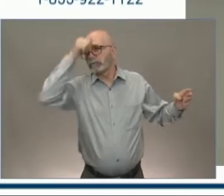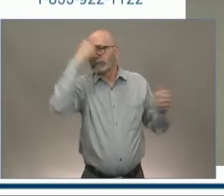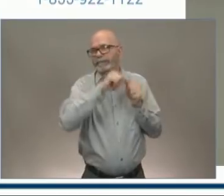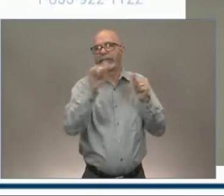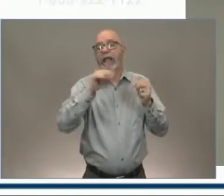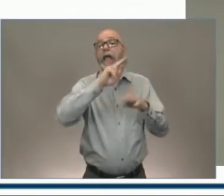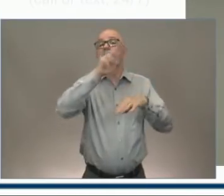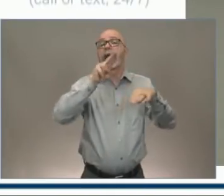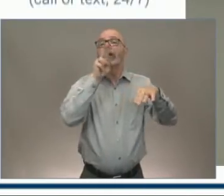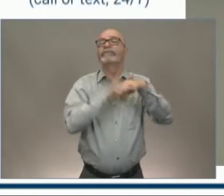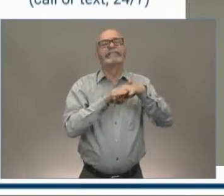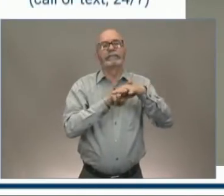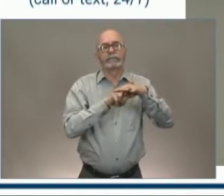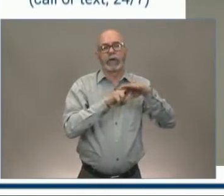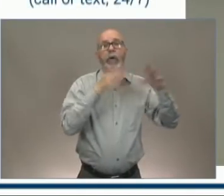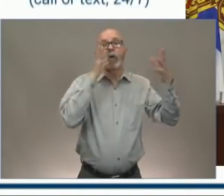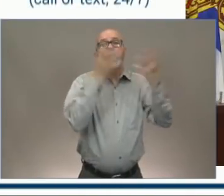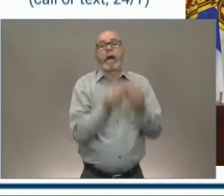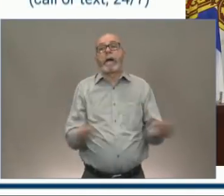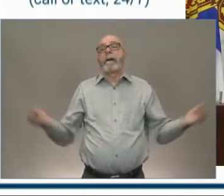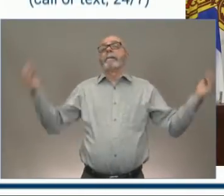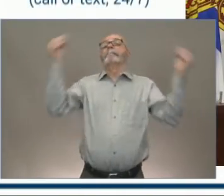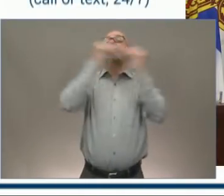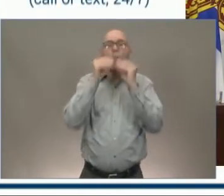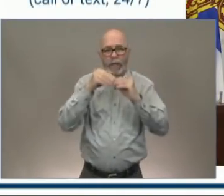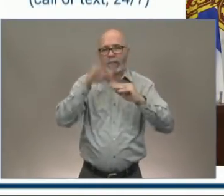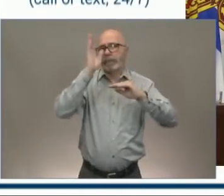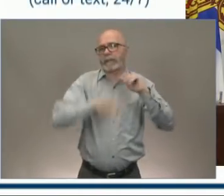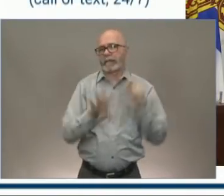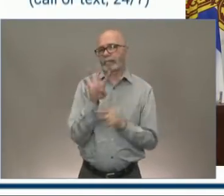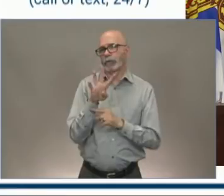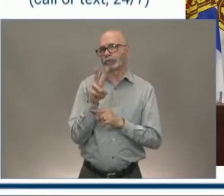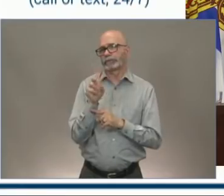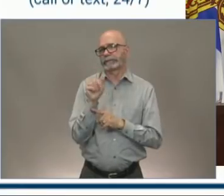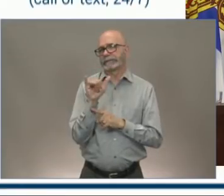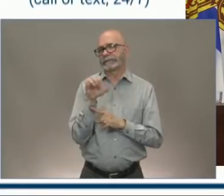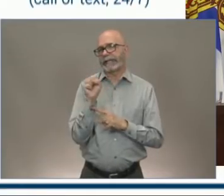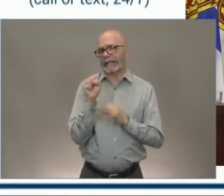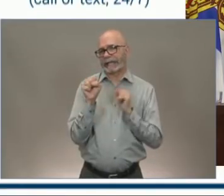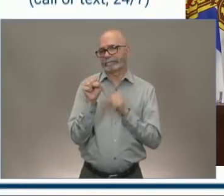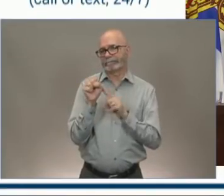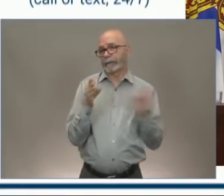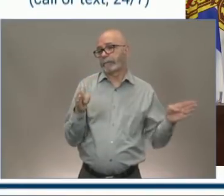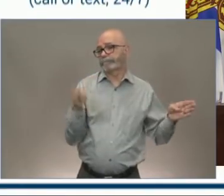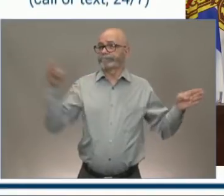that 42 days. Next question will go to Natasha Pace with CTV.